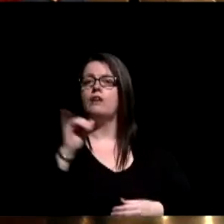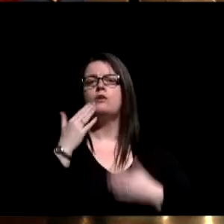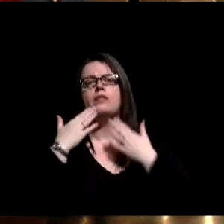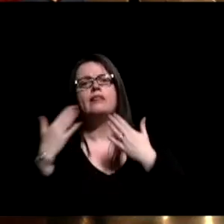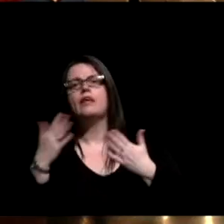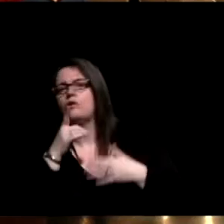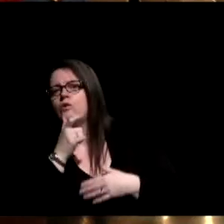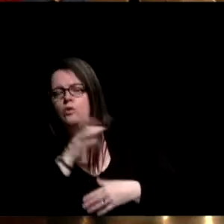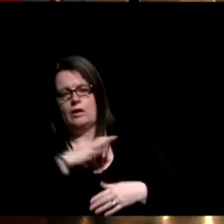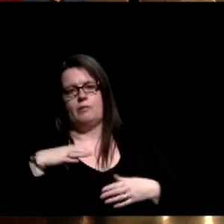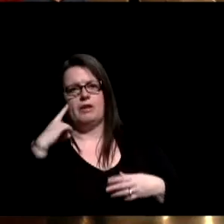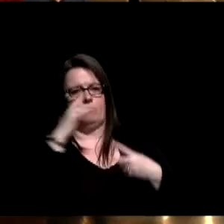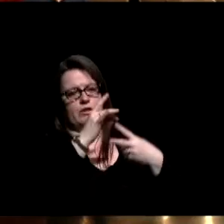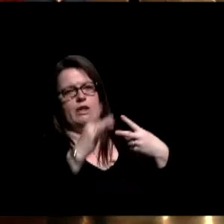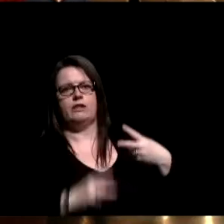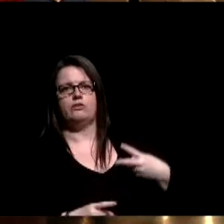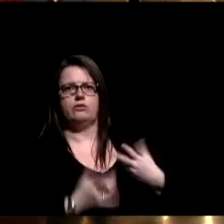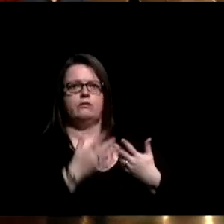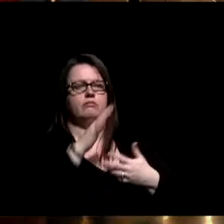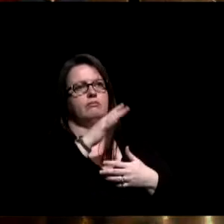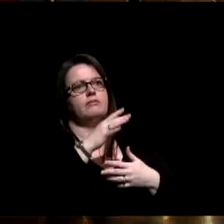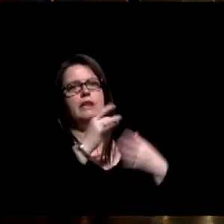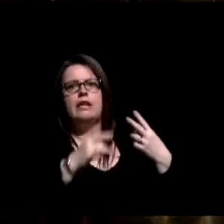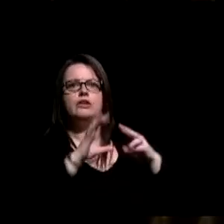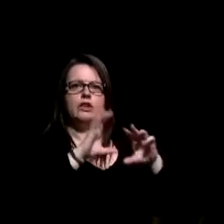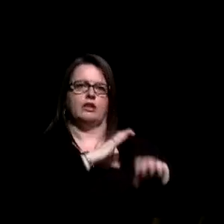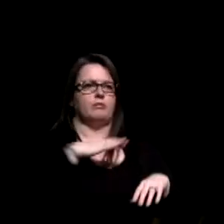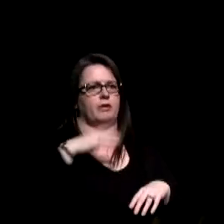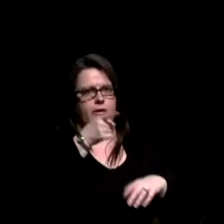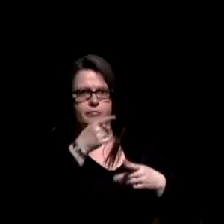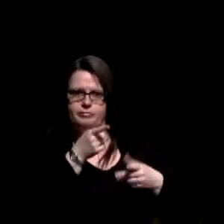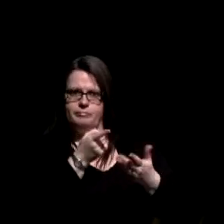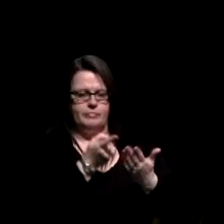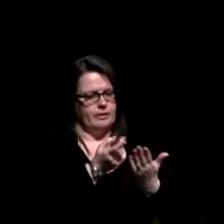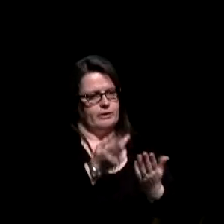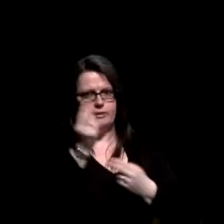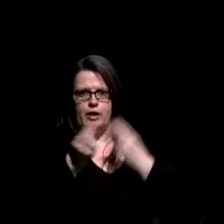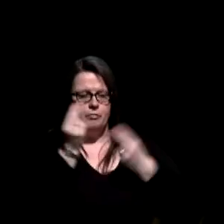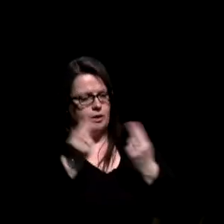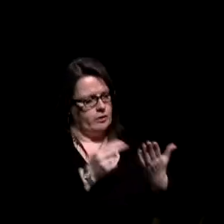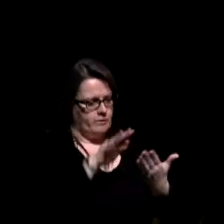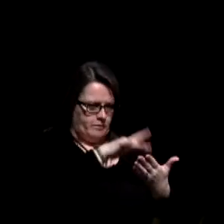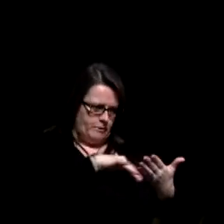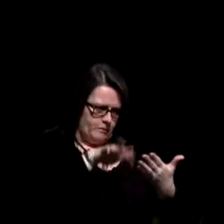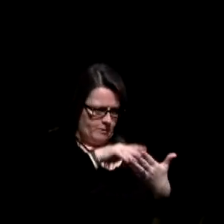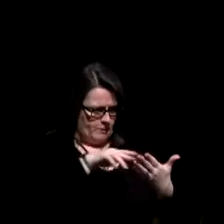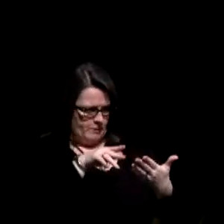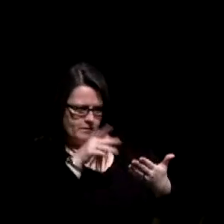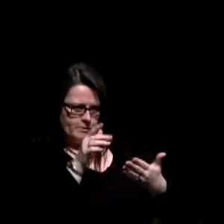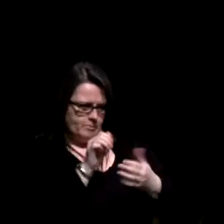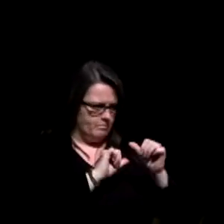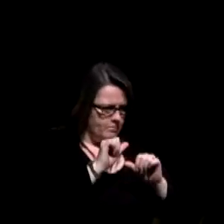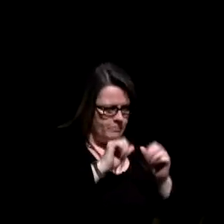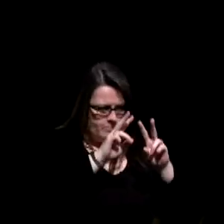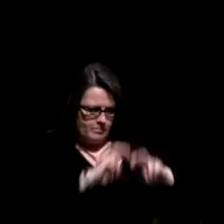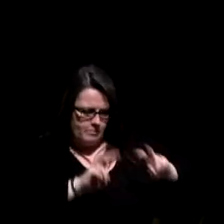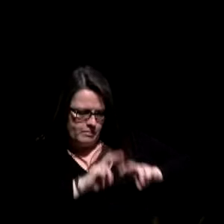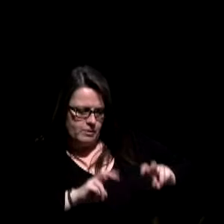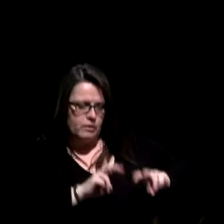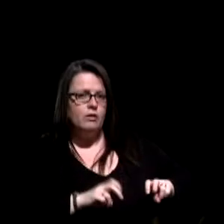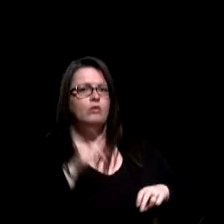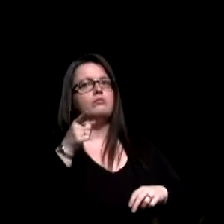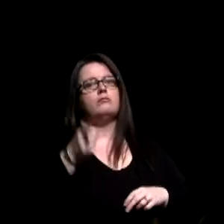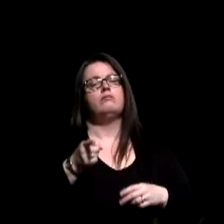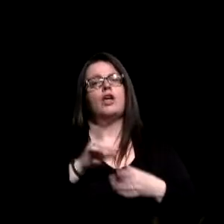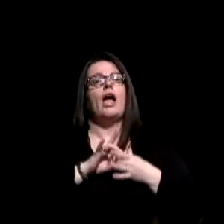for their thorough consideration of the nominations. The committee consists of persons familiar with but at arm's length from the public